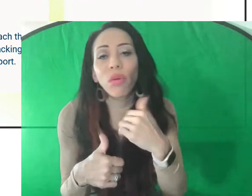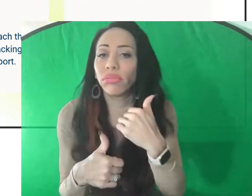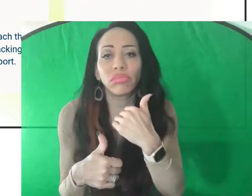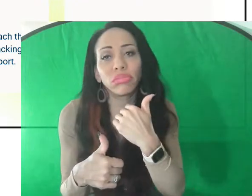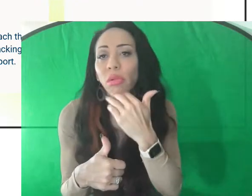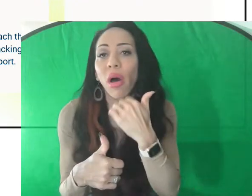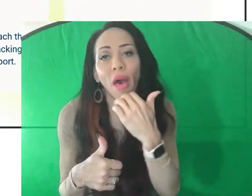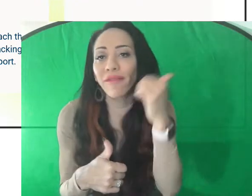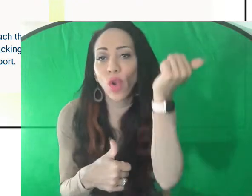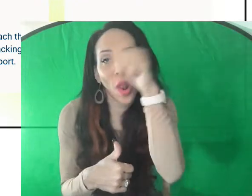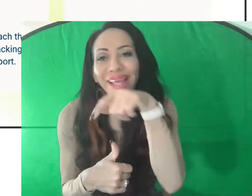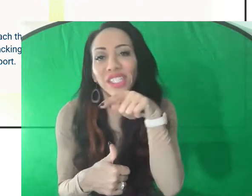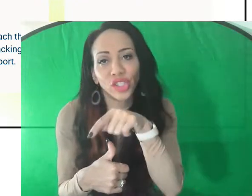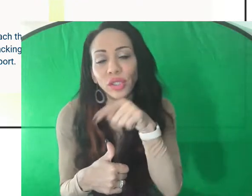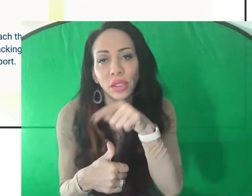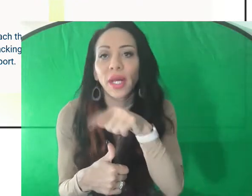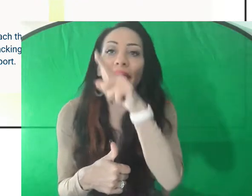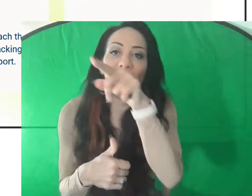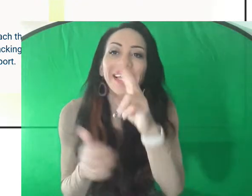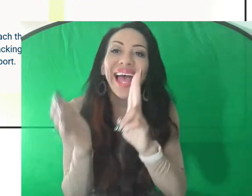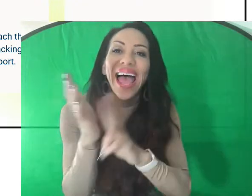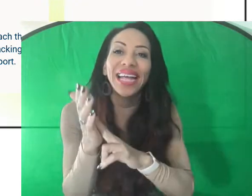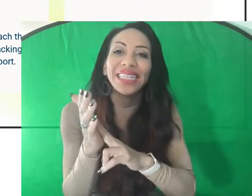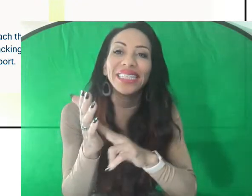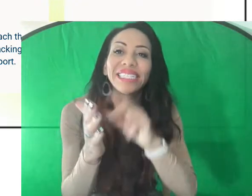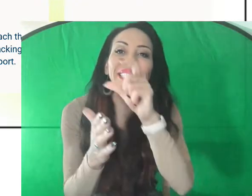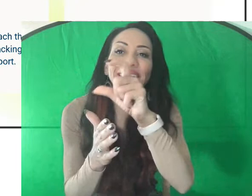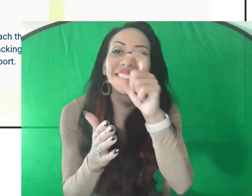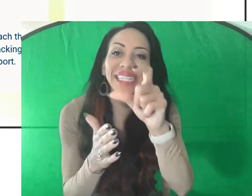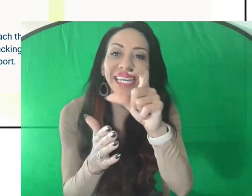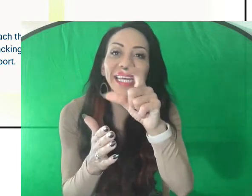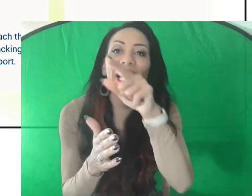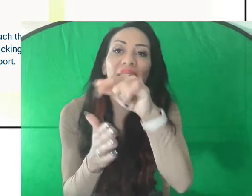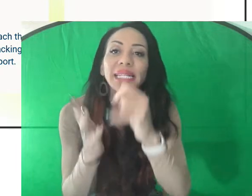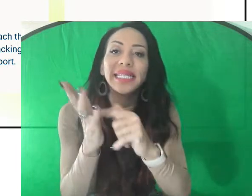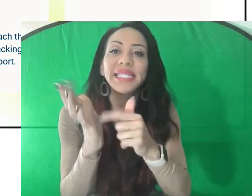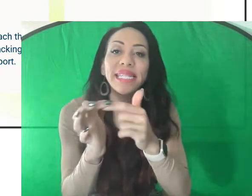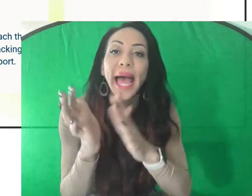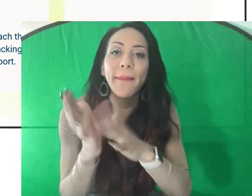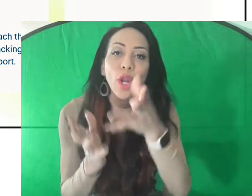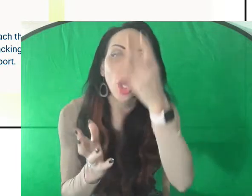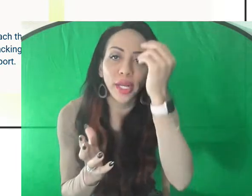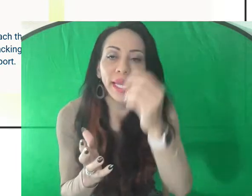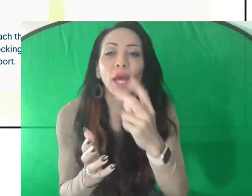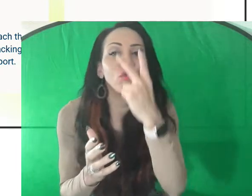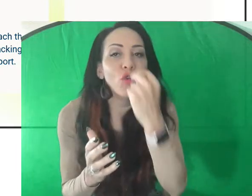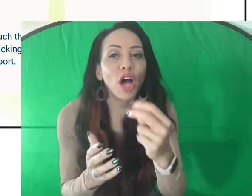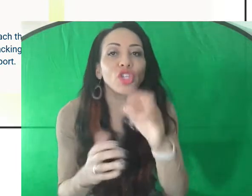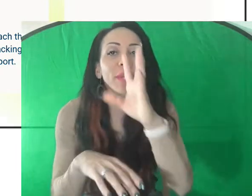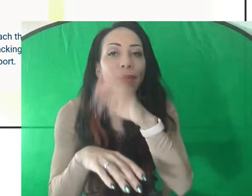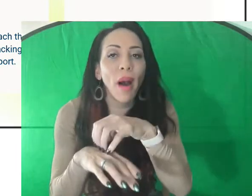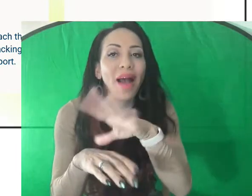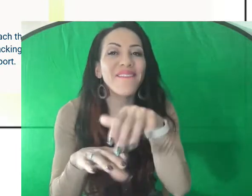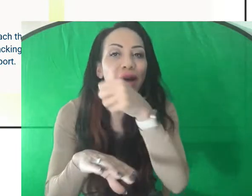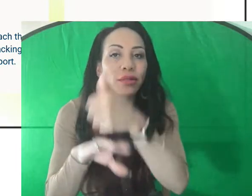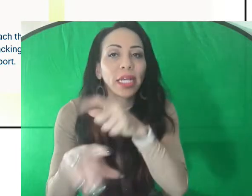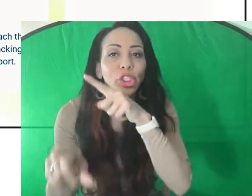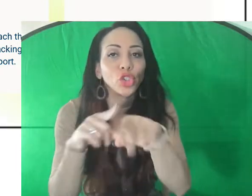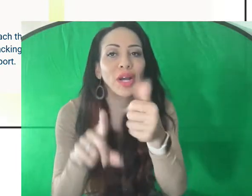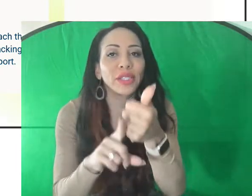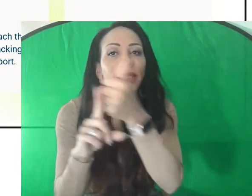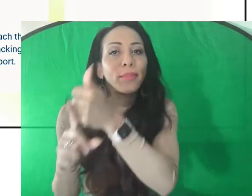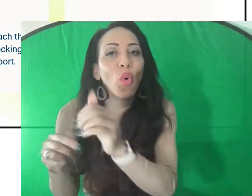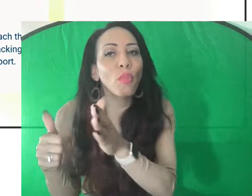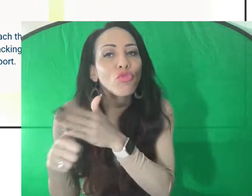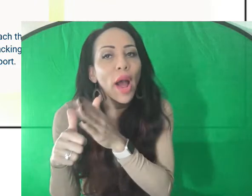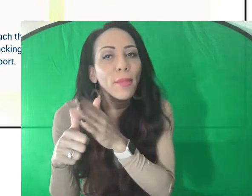by the NCCE and STEM Learning in the programs that they're running, and the Raspberry Pi Foundation. But also teachers